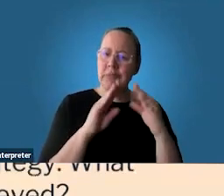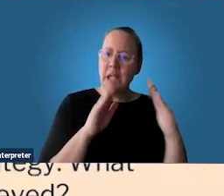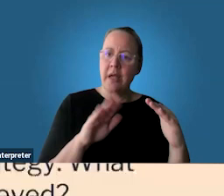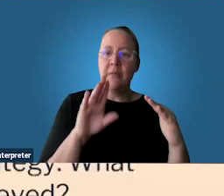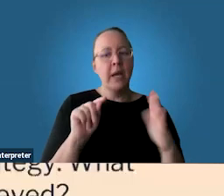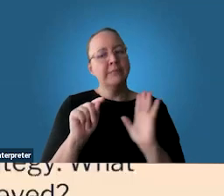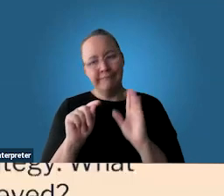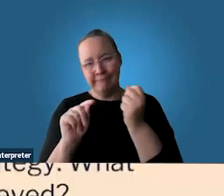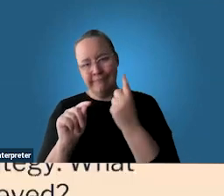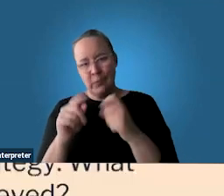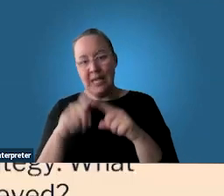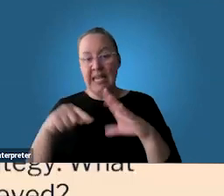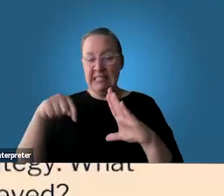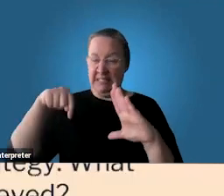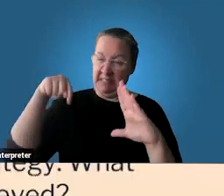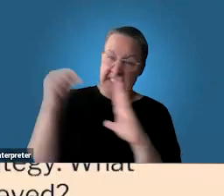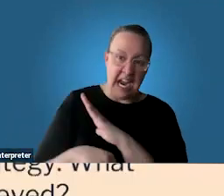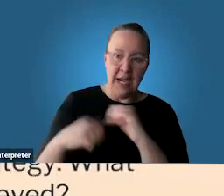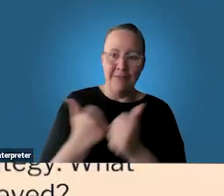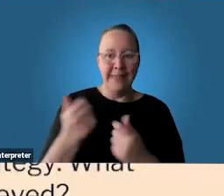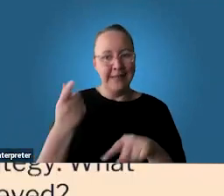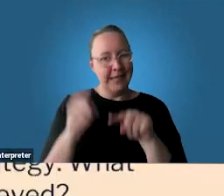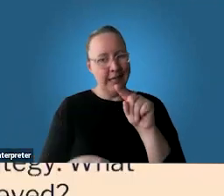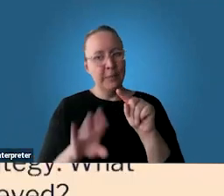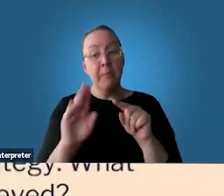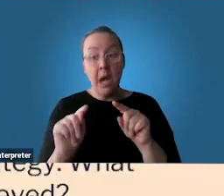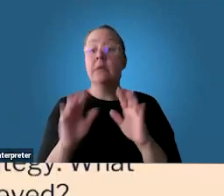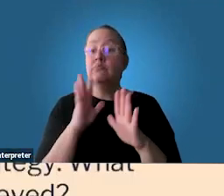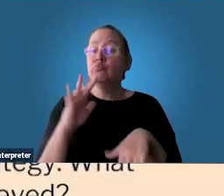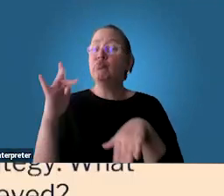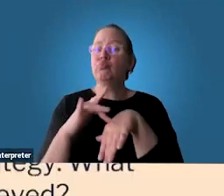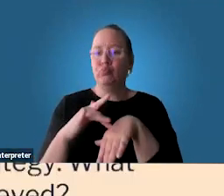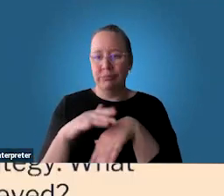we're not going to have time to dive into everything today. So I'm going to add